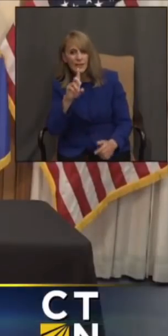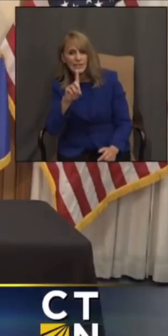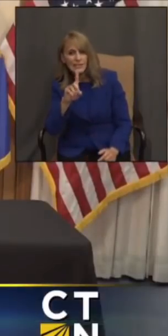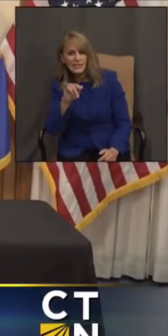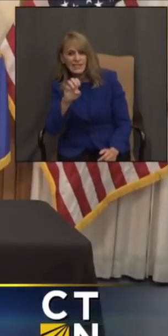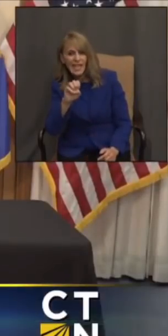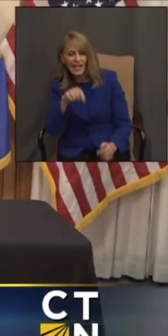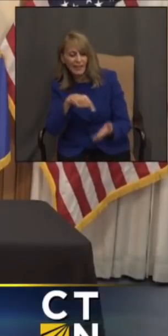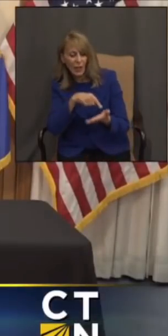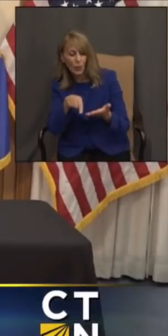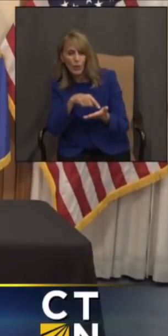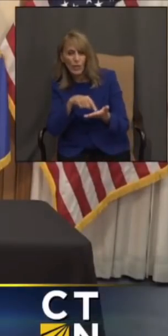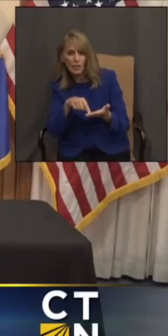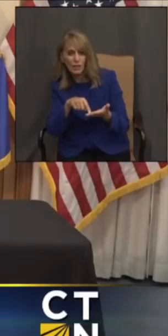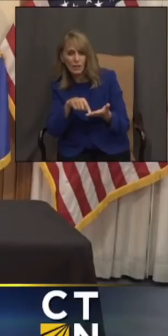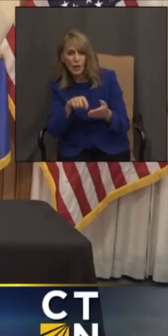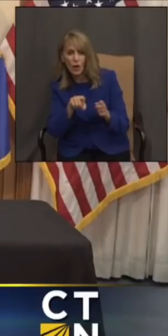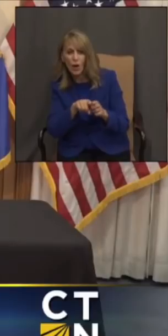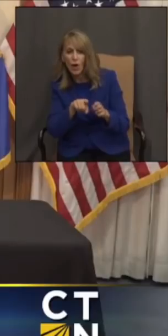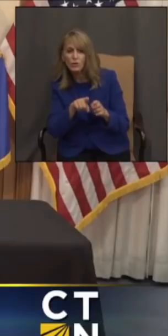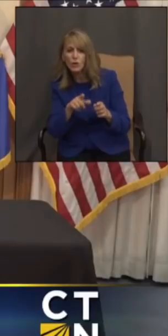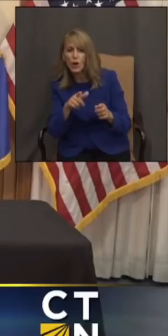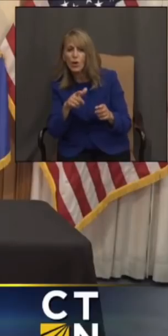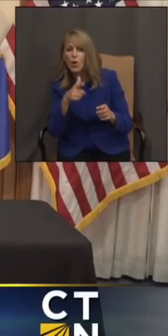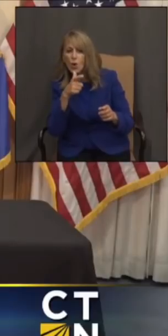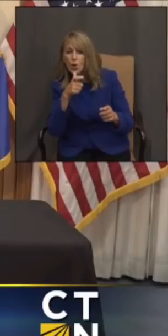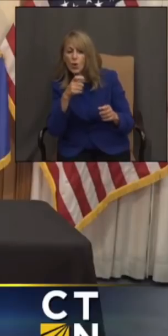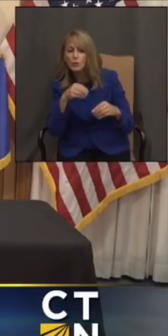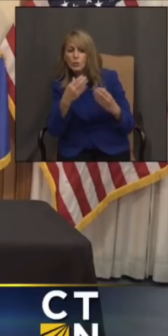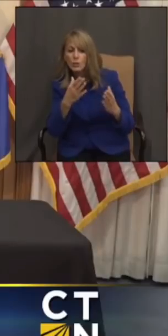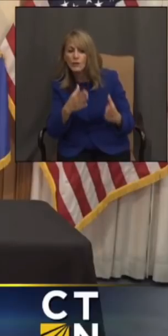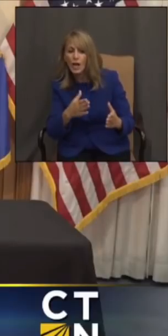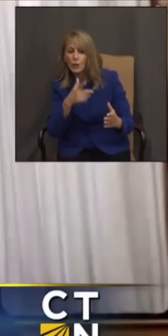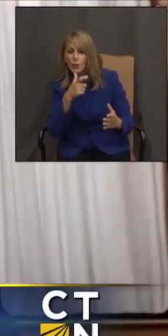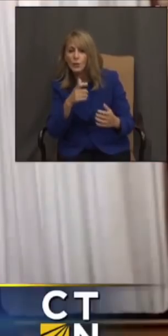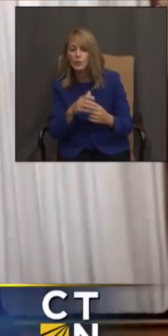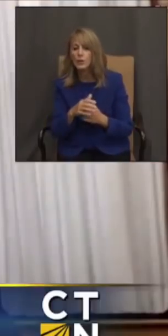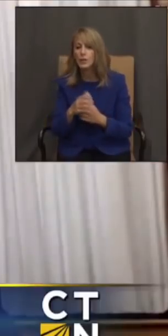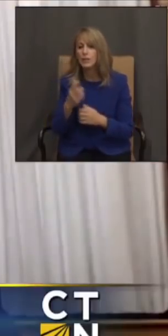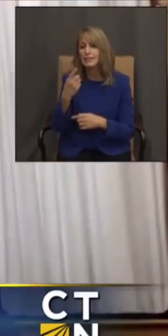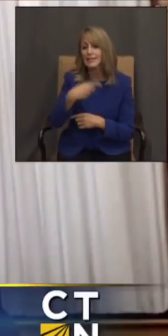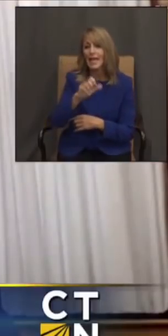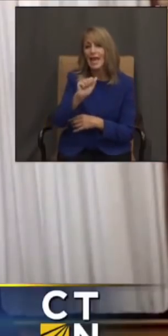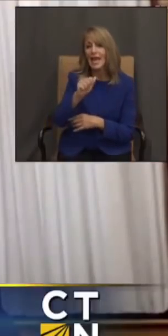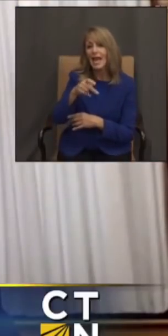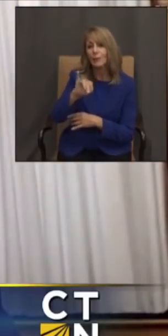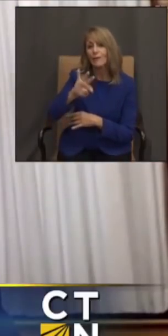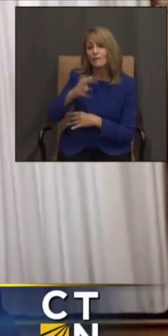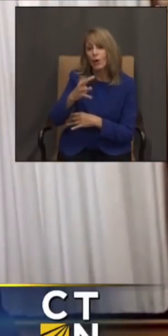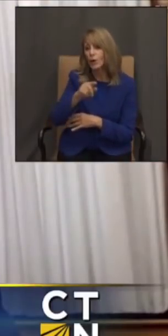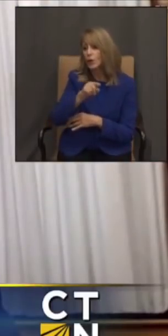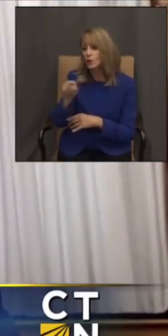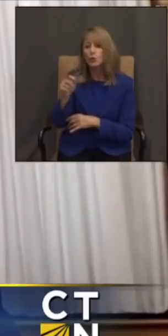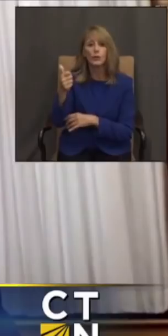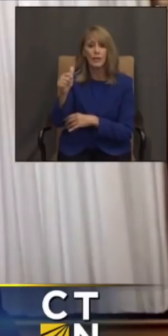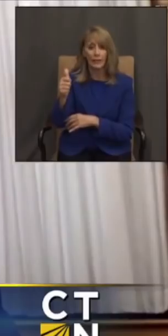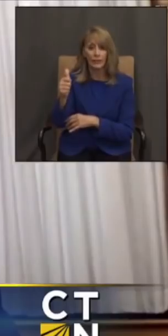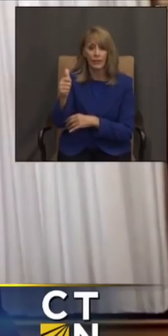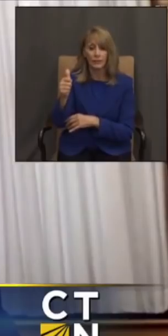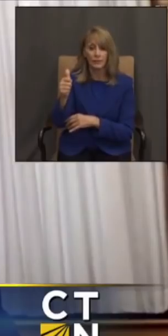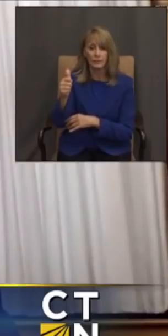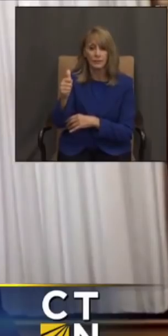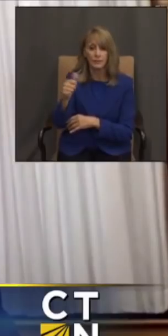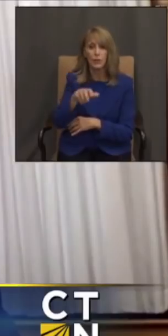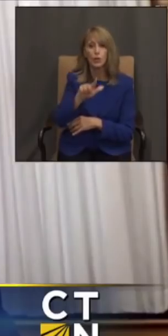that week? And do you also have the provider breakdown? Sure. The date range is April 4th to 10th. And